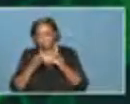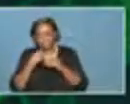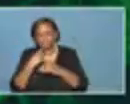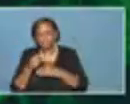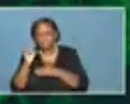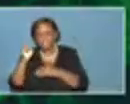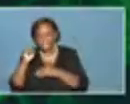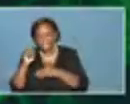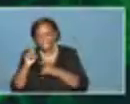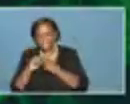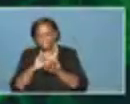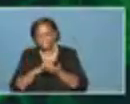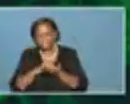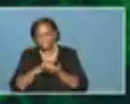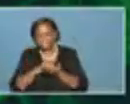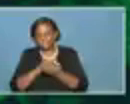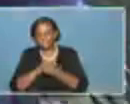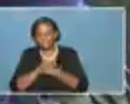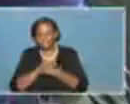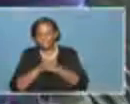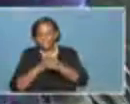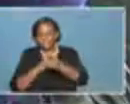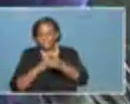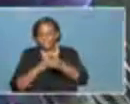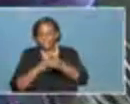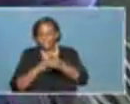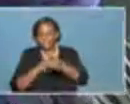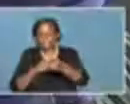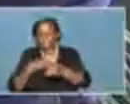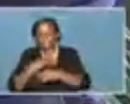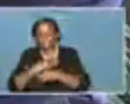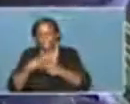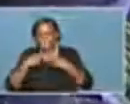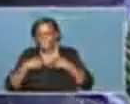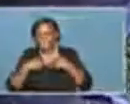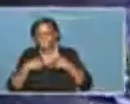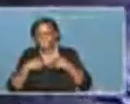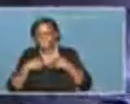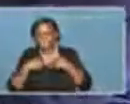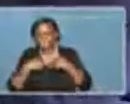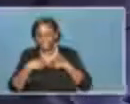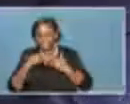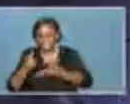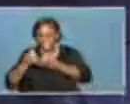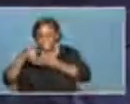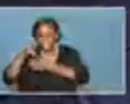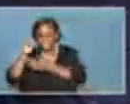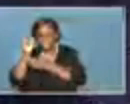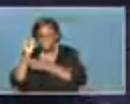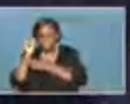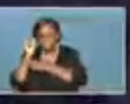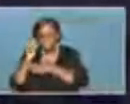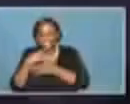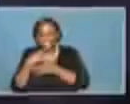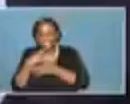hemp-based industry. We have to hold the government's hand. Not to say that we want to take over and we want to force